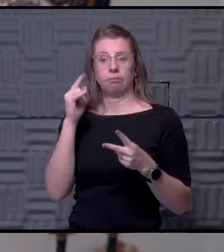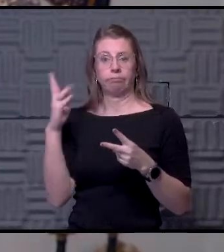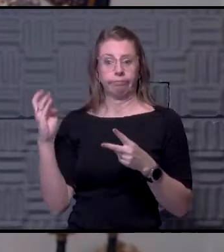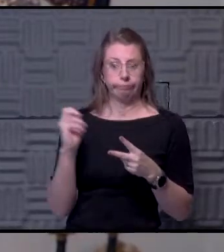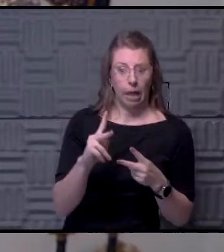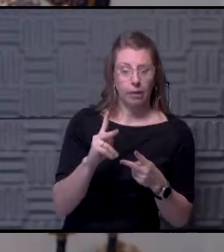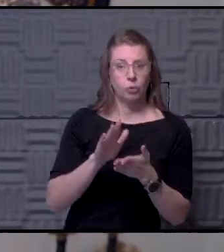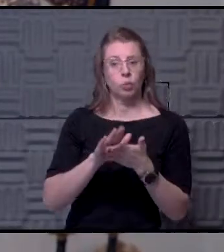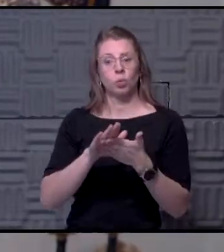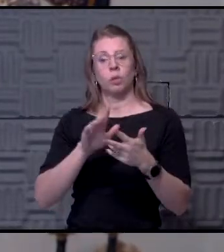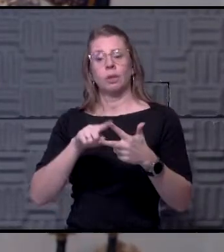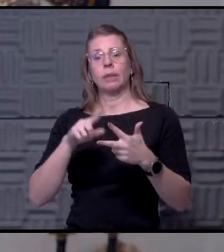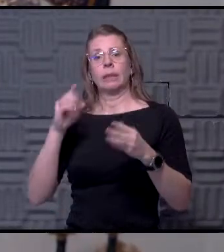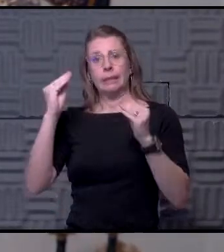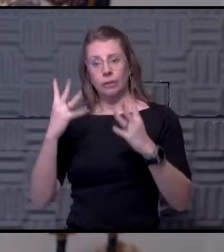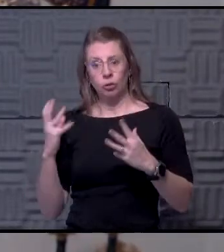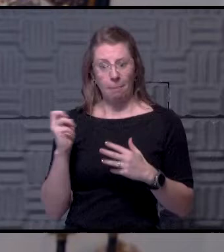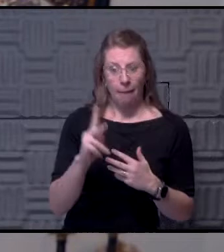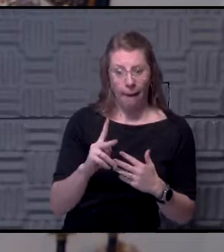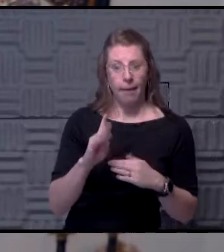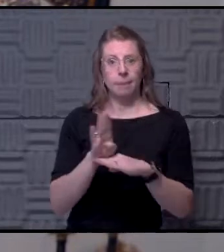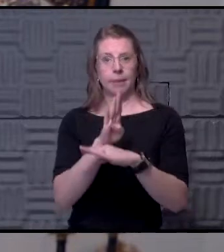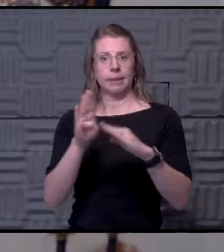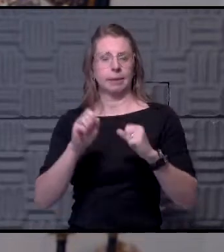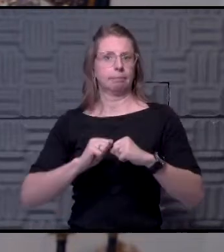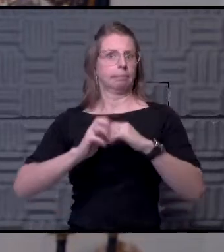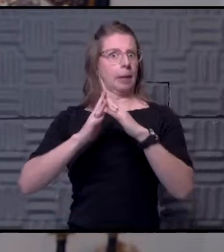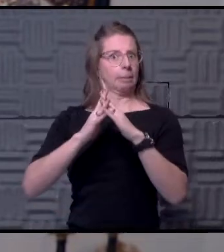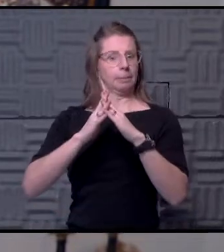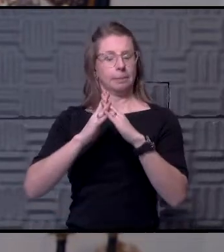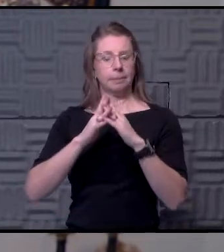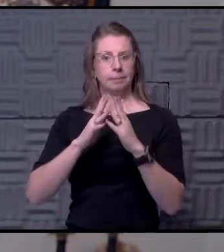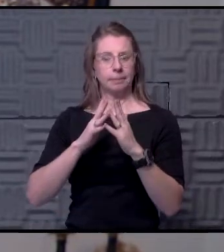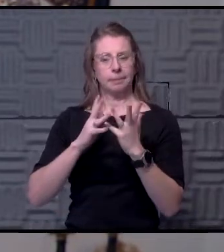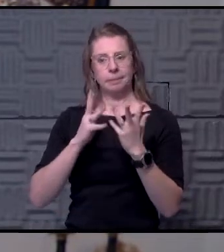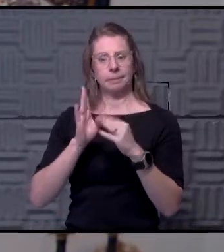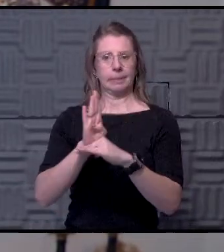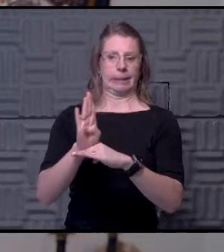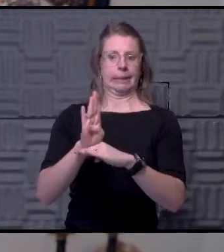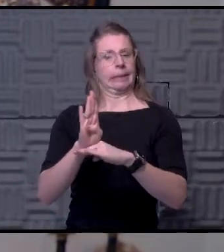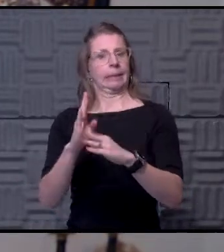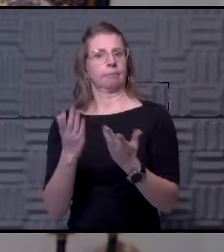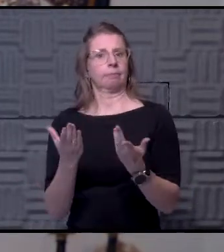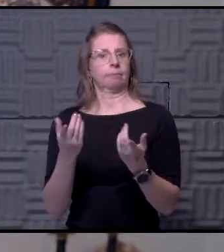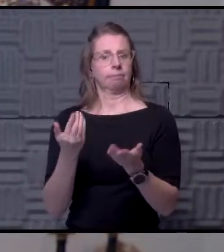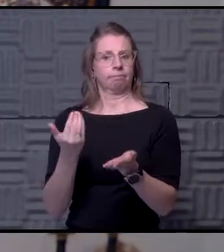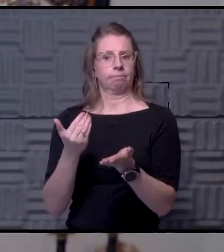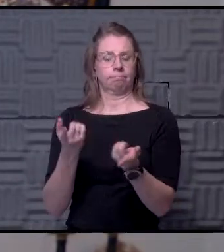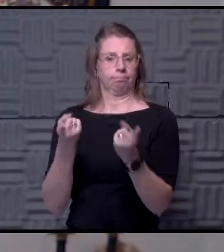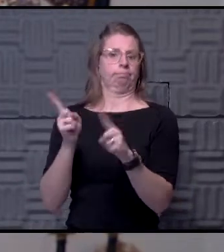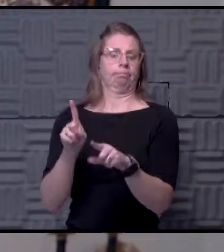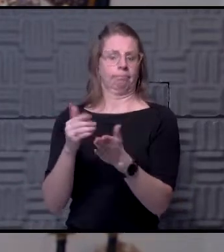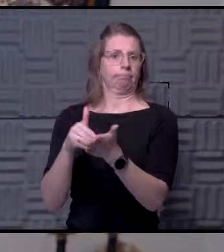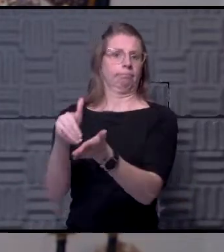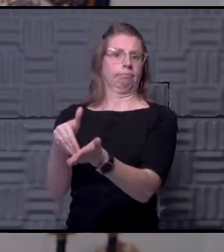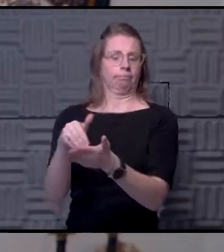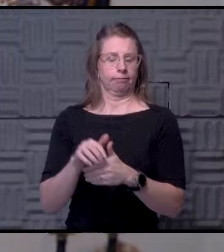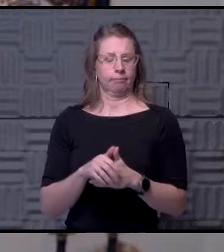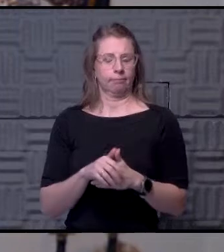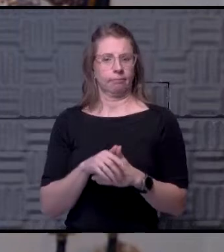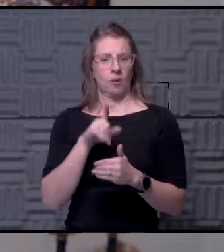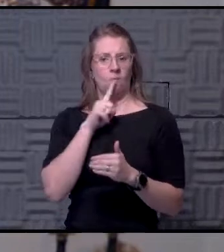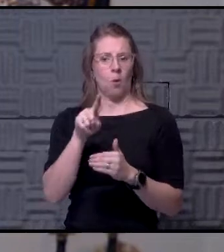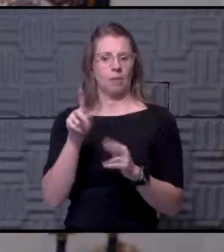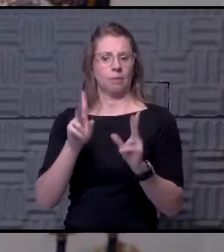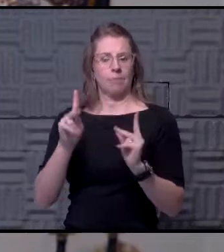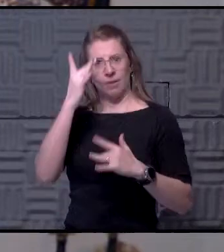back, businesses ramp up to their pre-COVID levels to do asymptomatic persons. I might